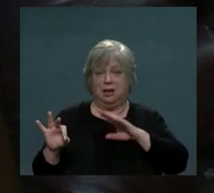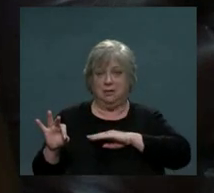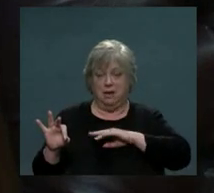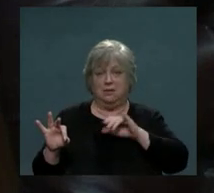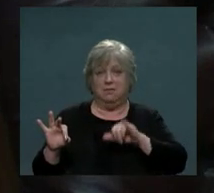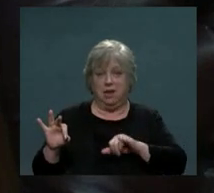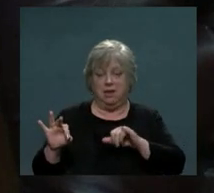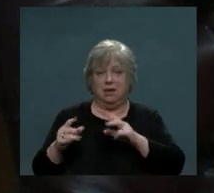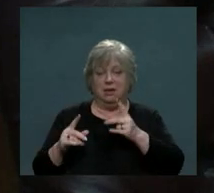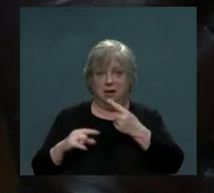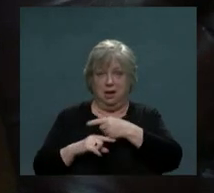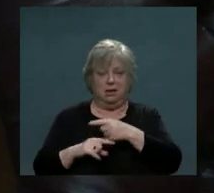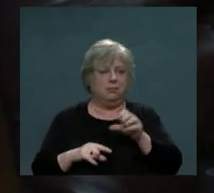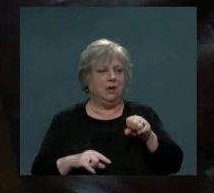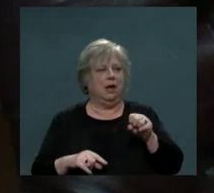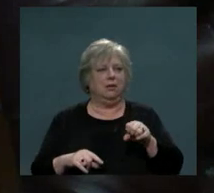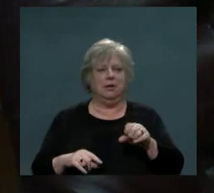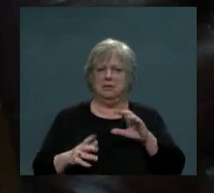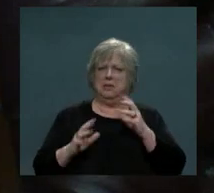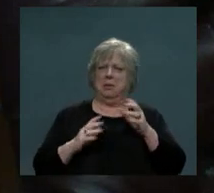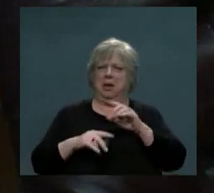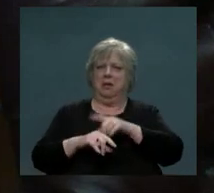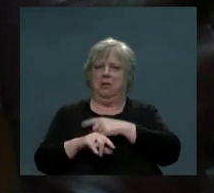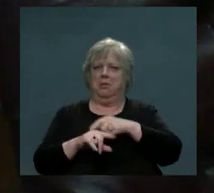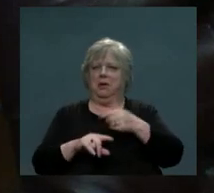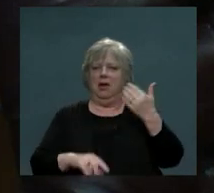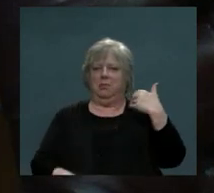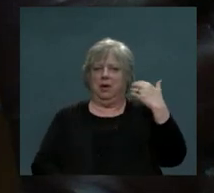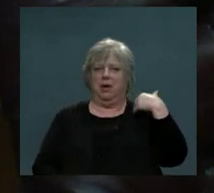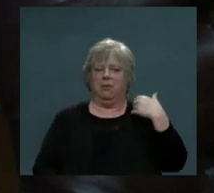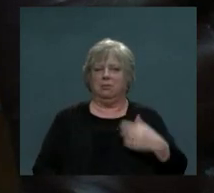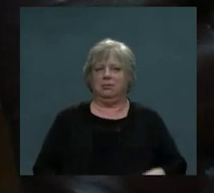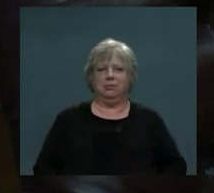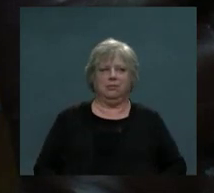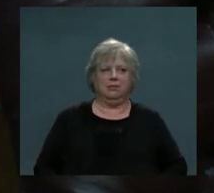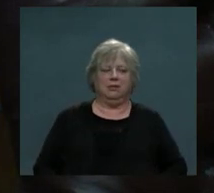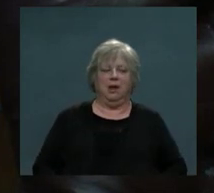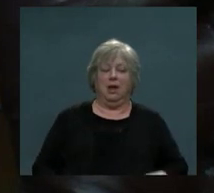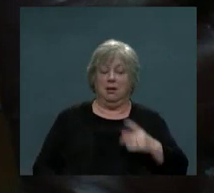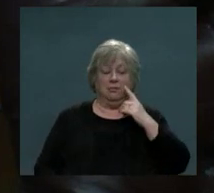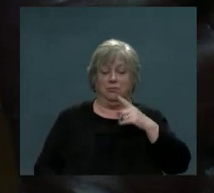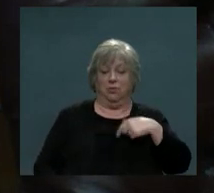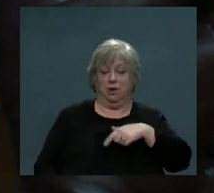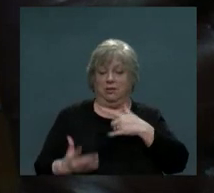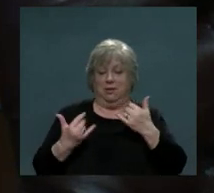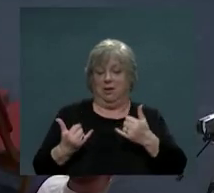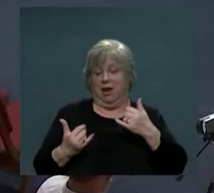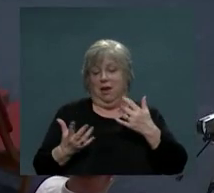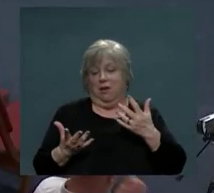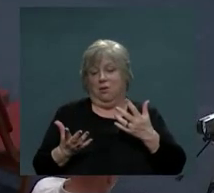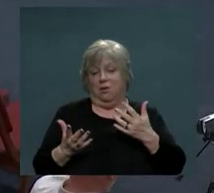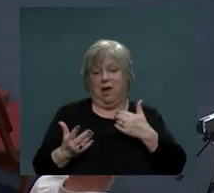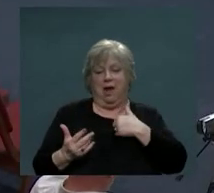dates. Okay, thank you. This seems like a long time ago, and for us just now to be hearing it, thank you.